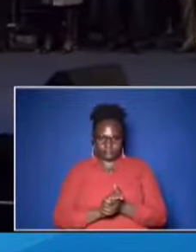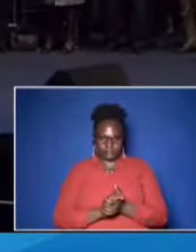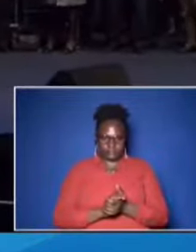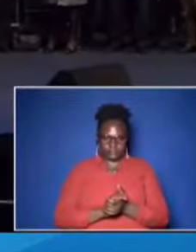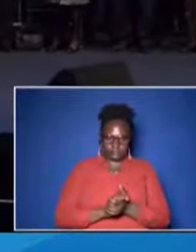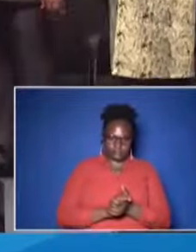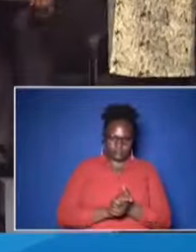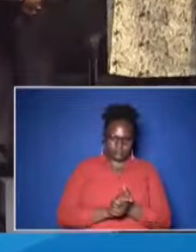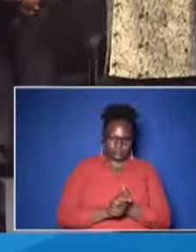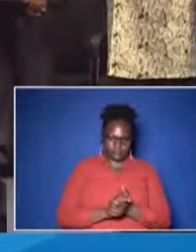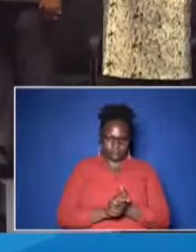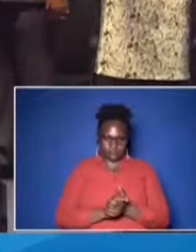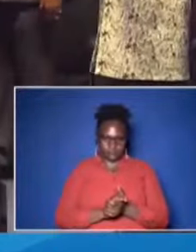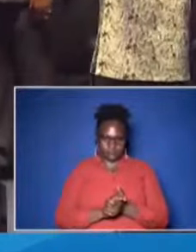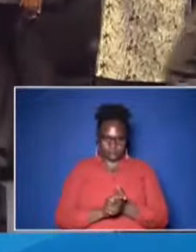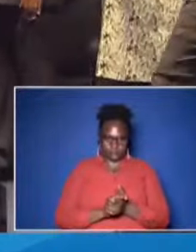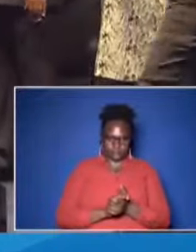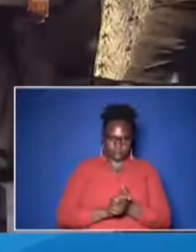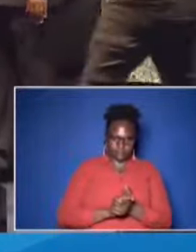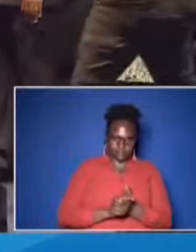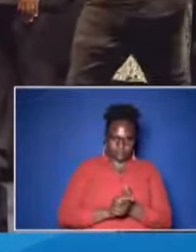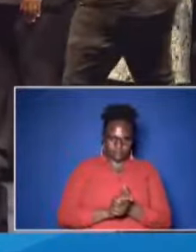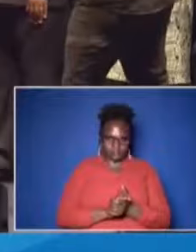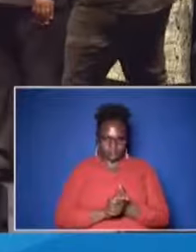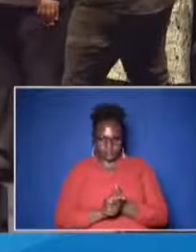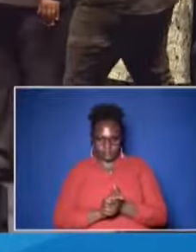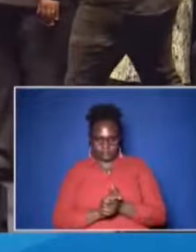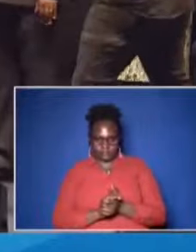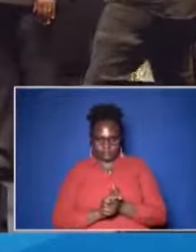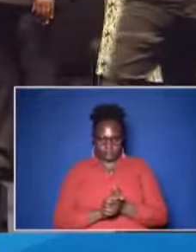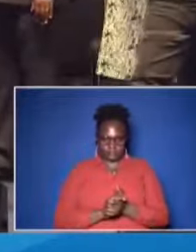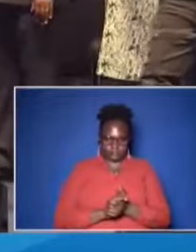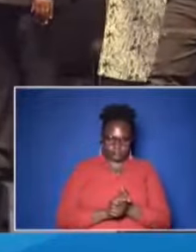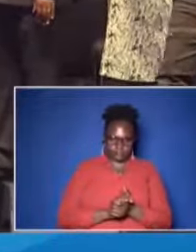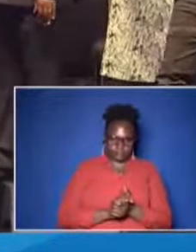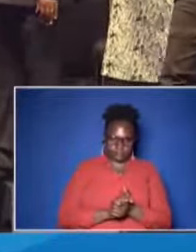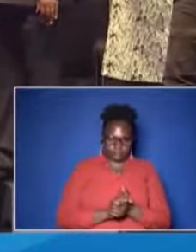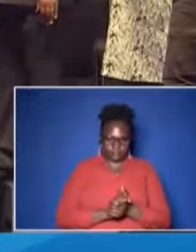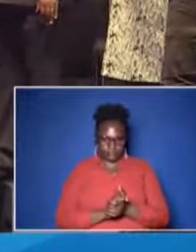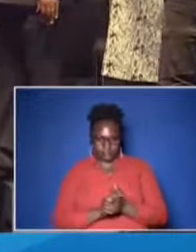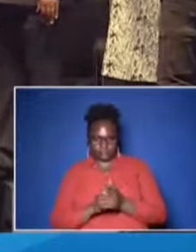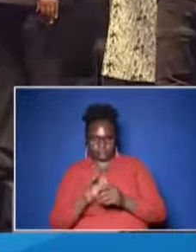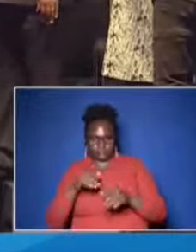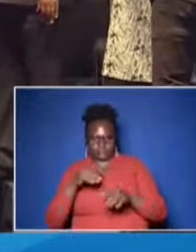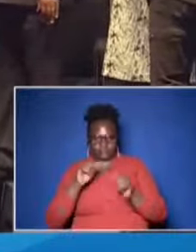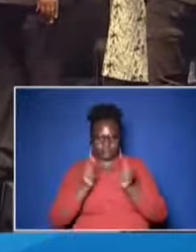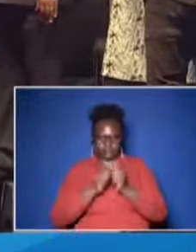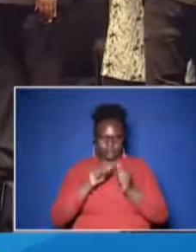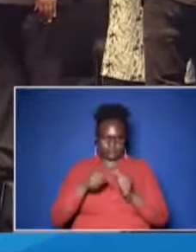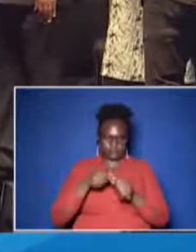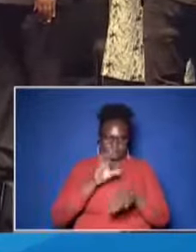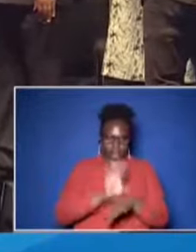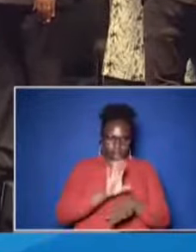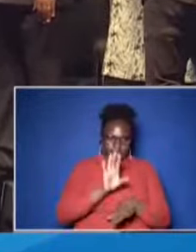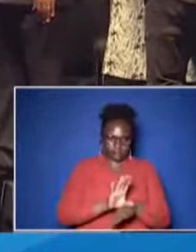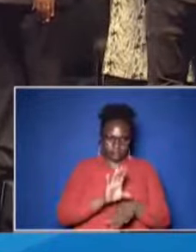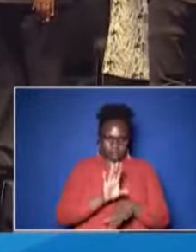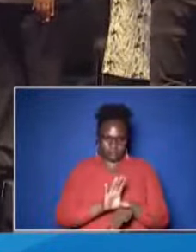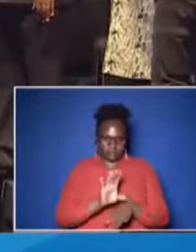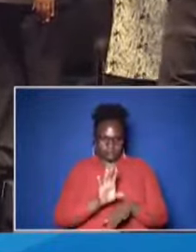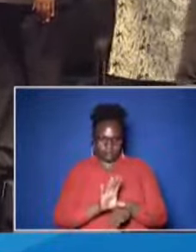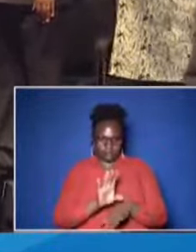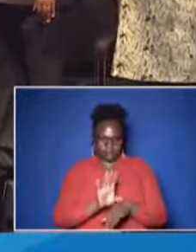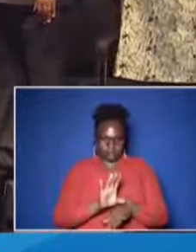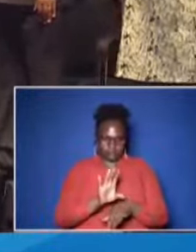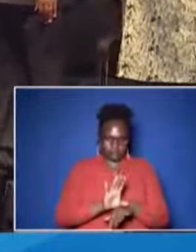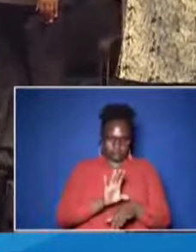that's a pastor oh he's got 10,000 churches that's